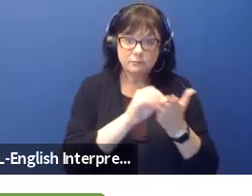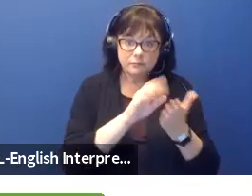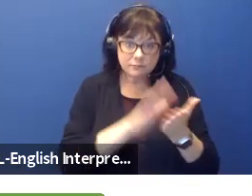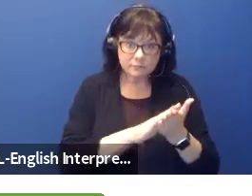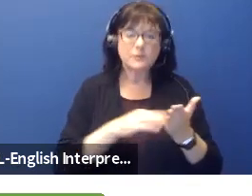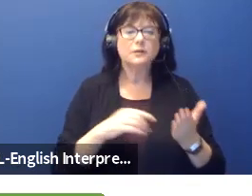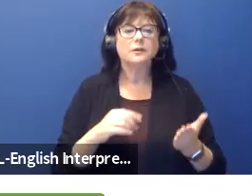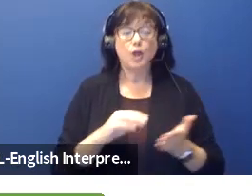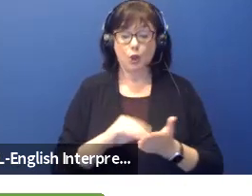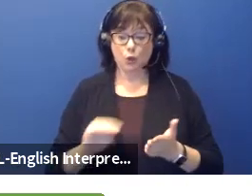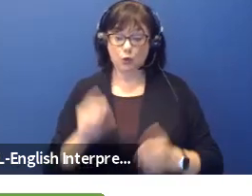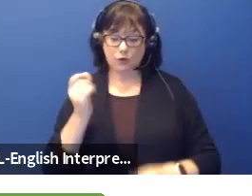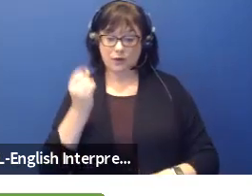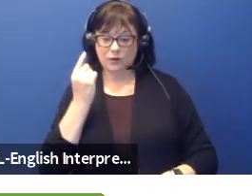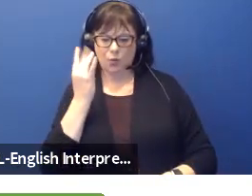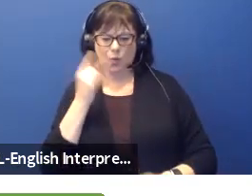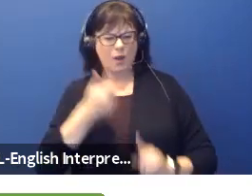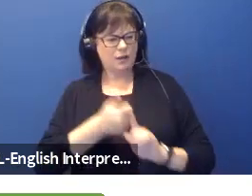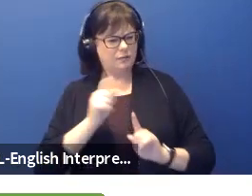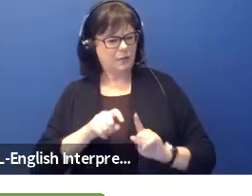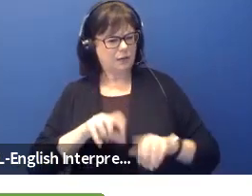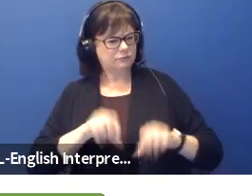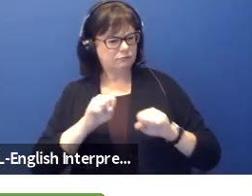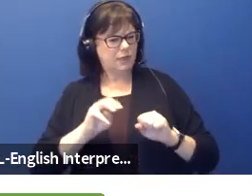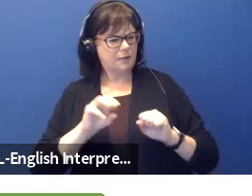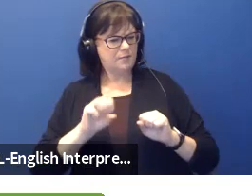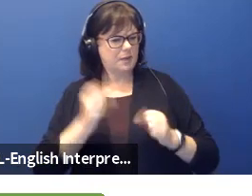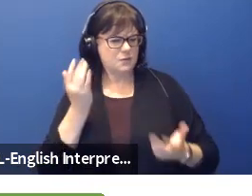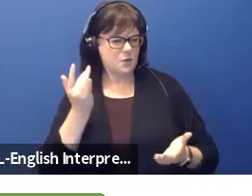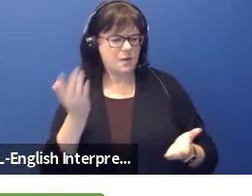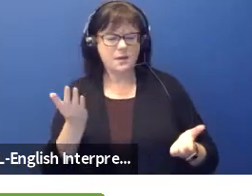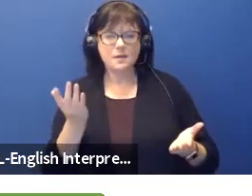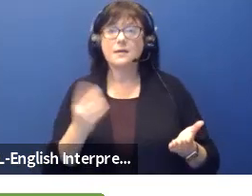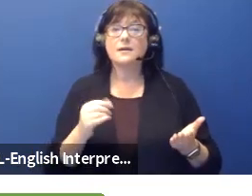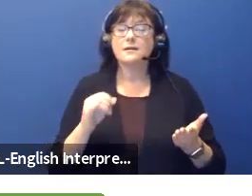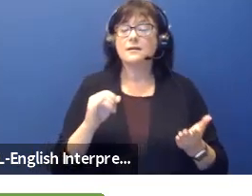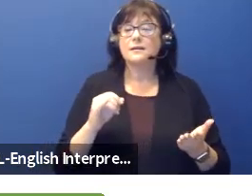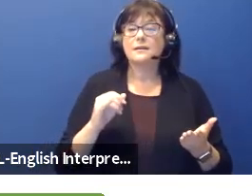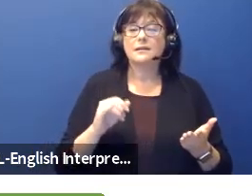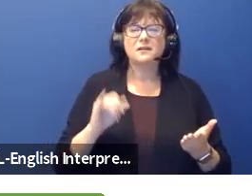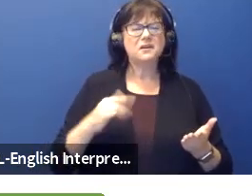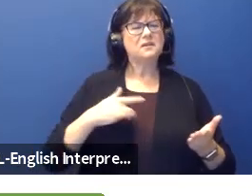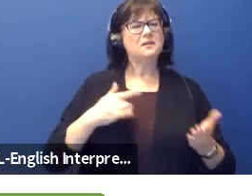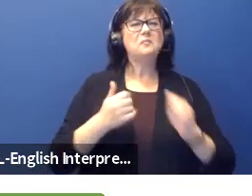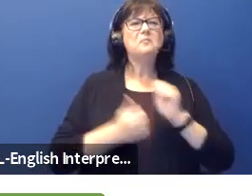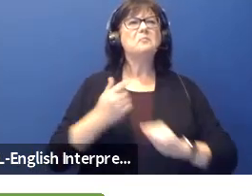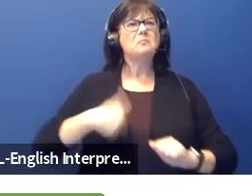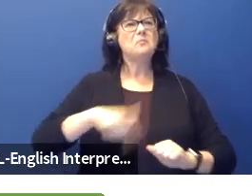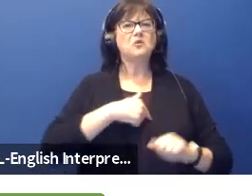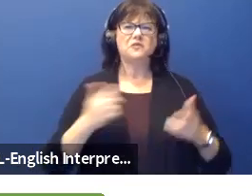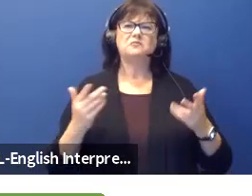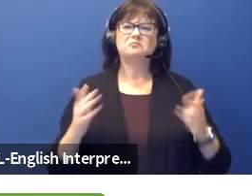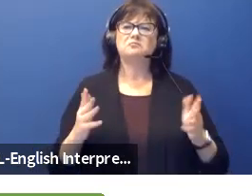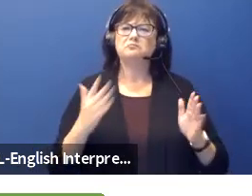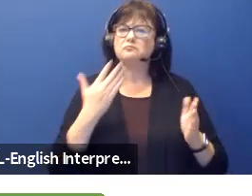have access to them? So I feel like most of us are probably, you know, doing a pretty good job